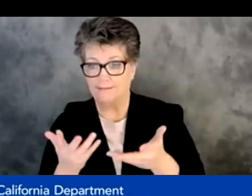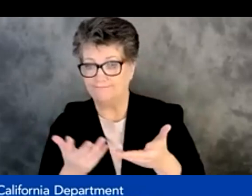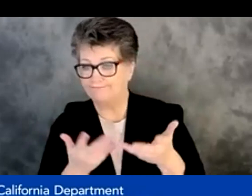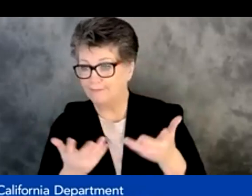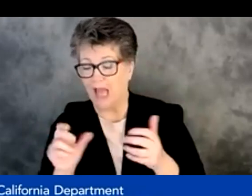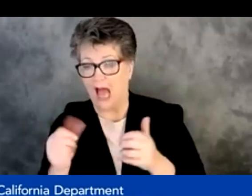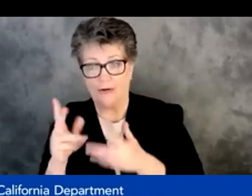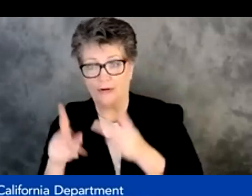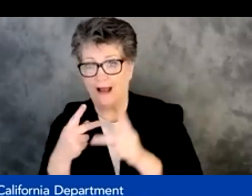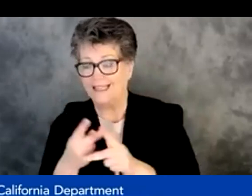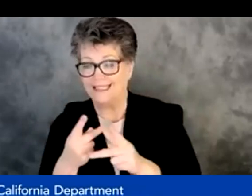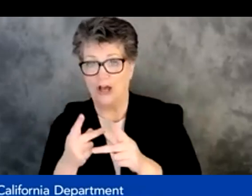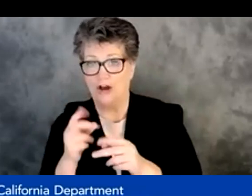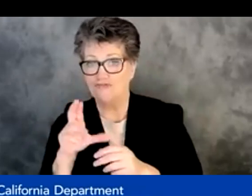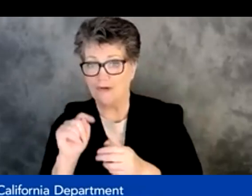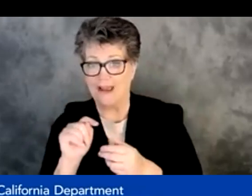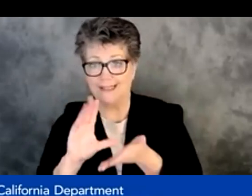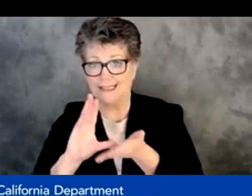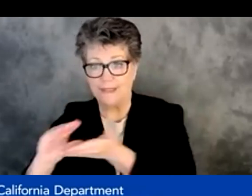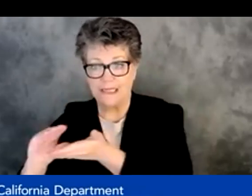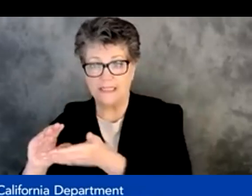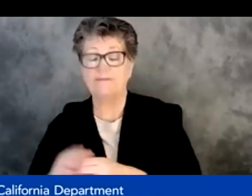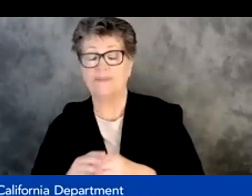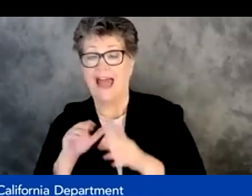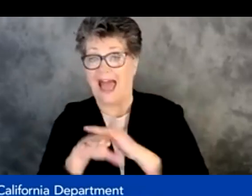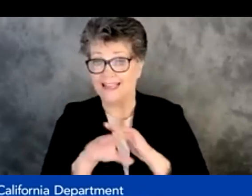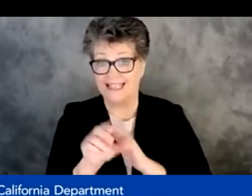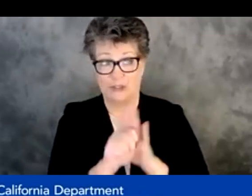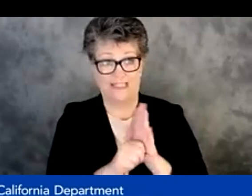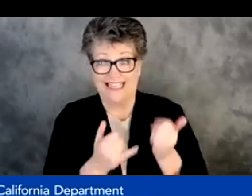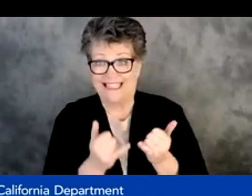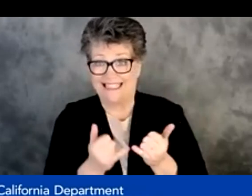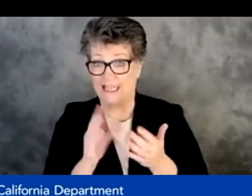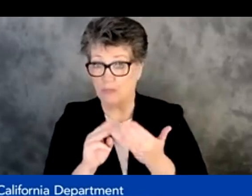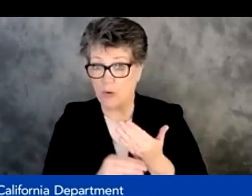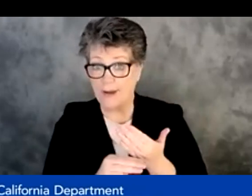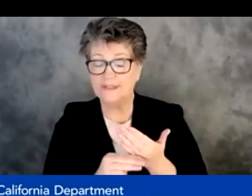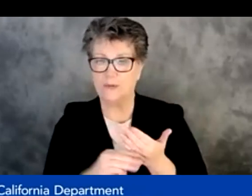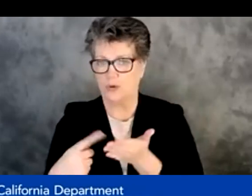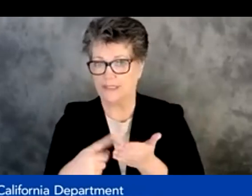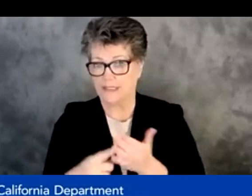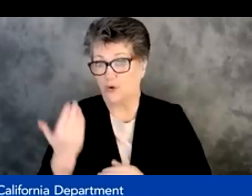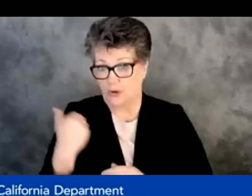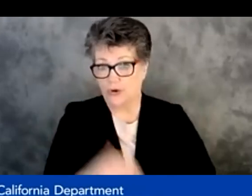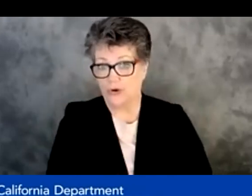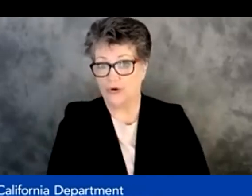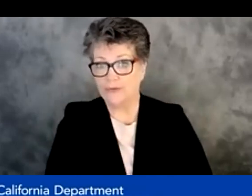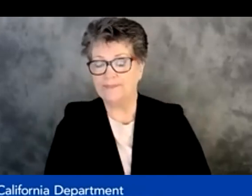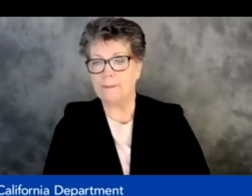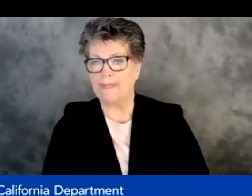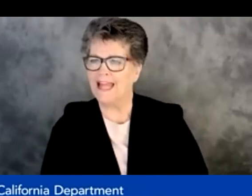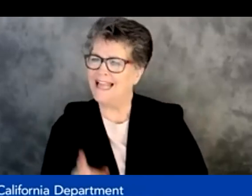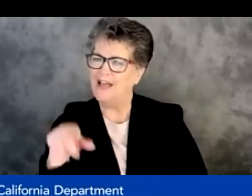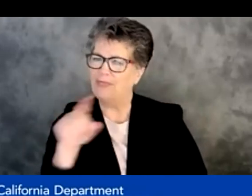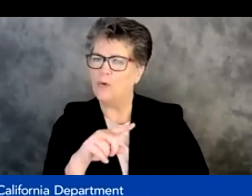other kinds of rent subsidies, access to the state's existing programs, which were discussed earlier. And those